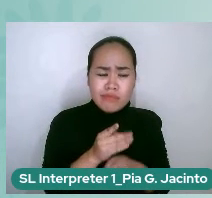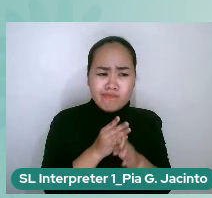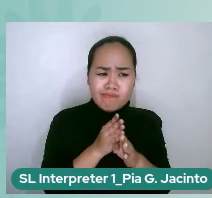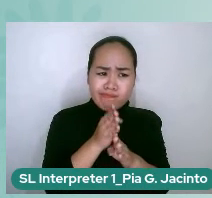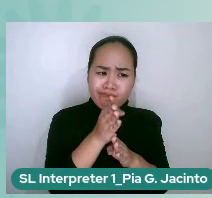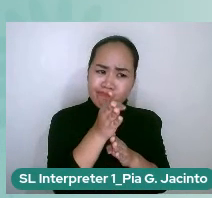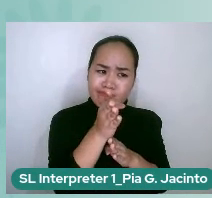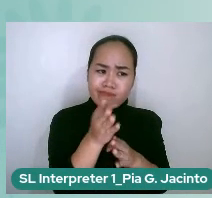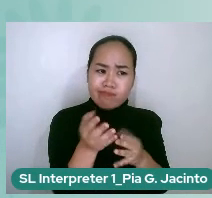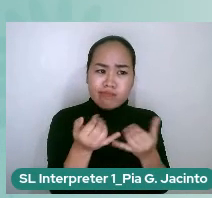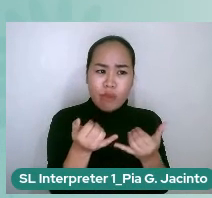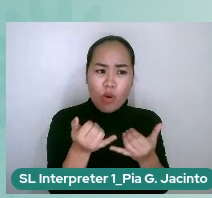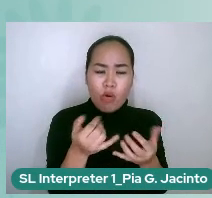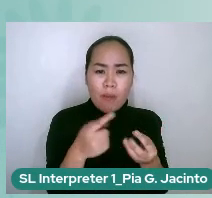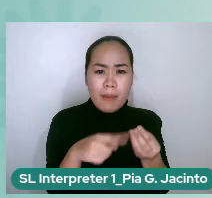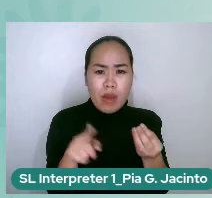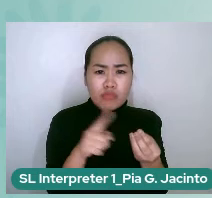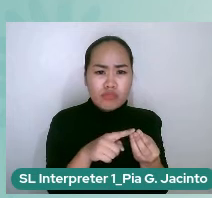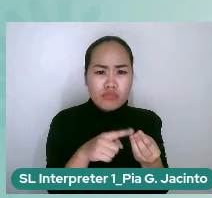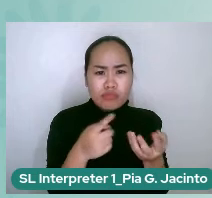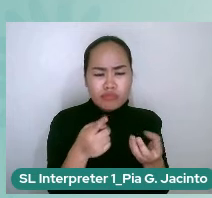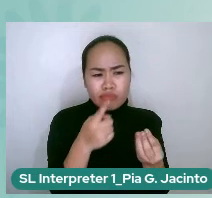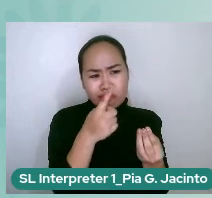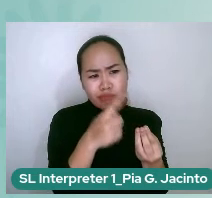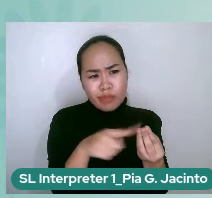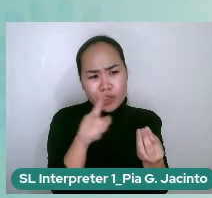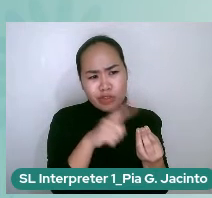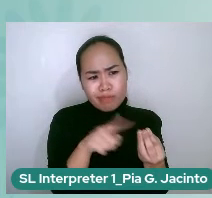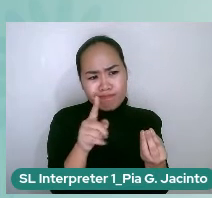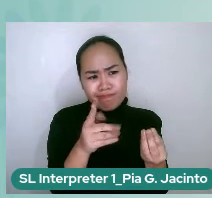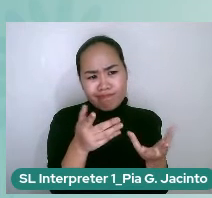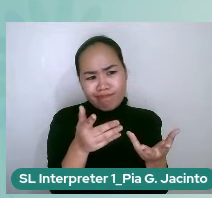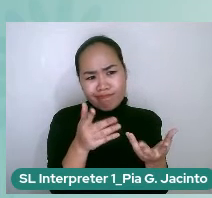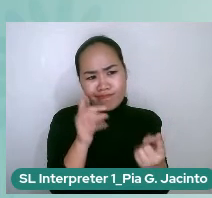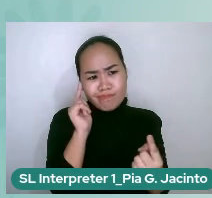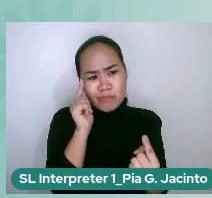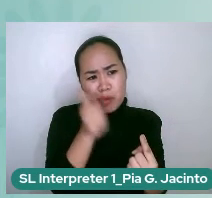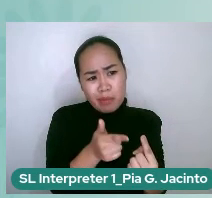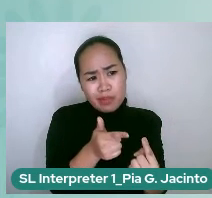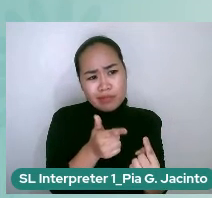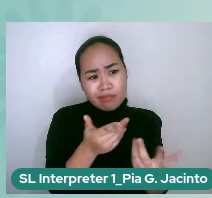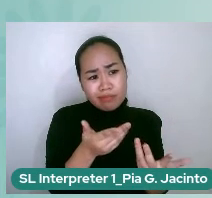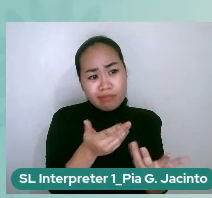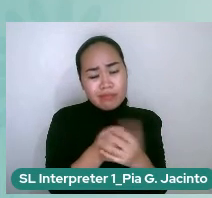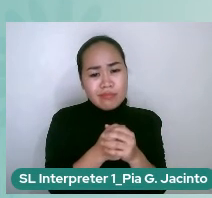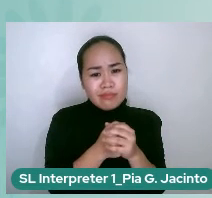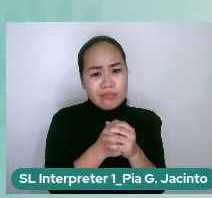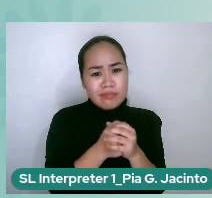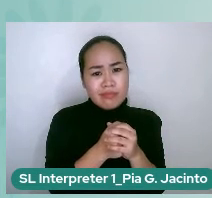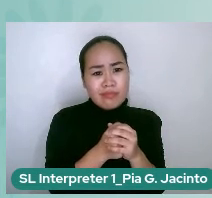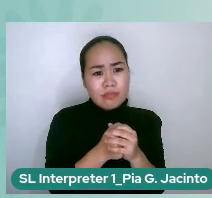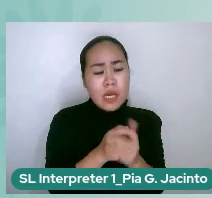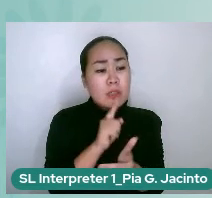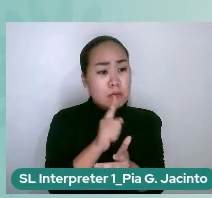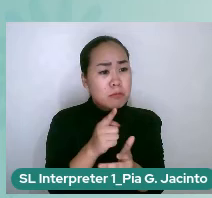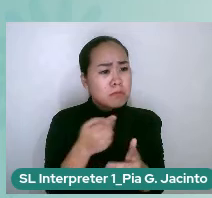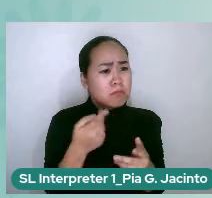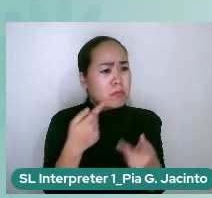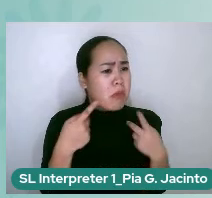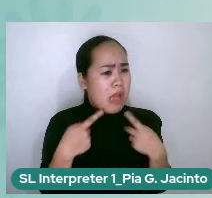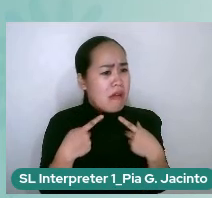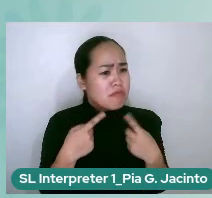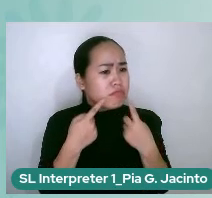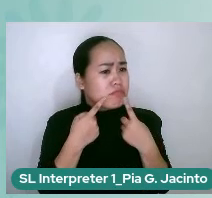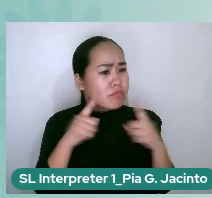elimination target? I'm pleased to inform you that while we have a very good vaccination program, we are now also